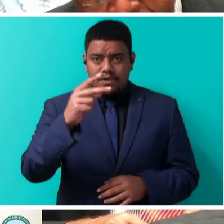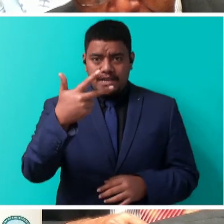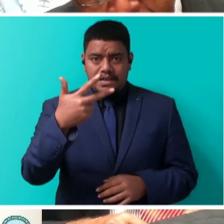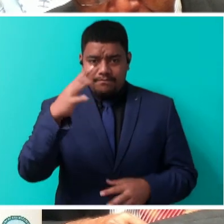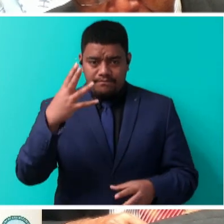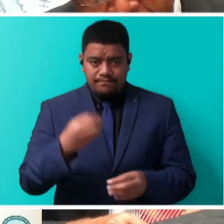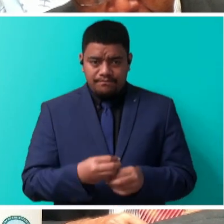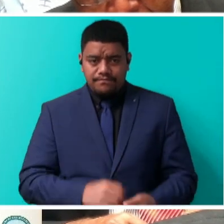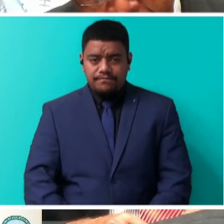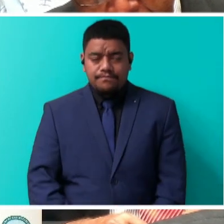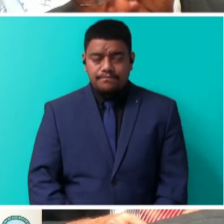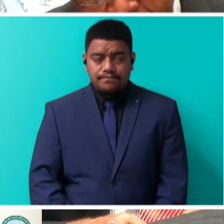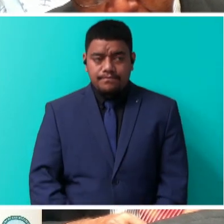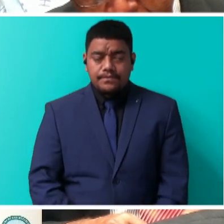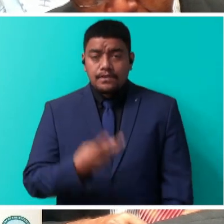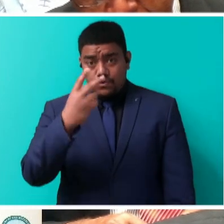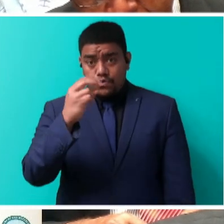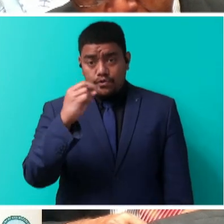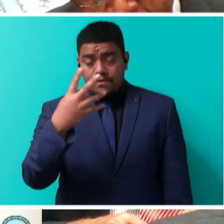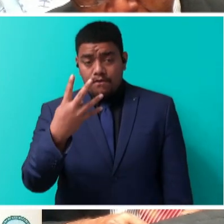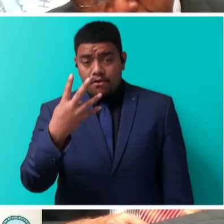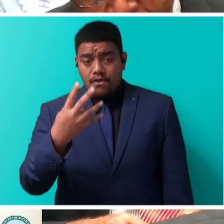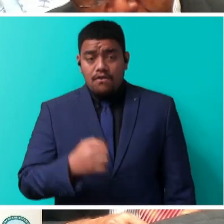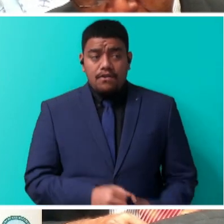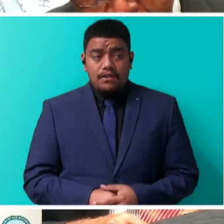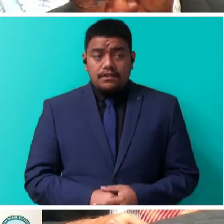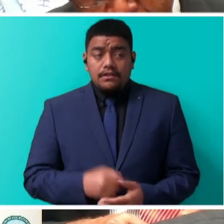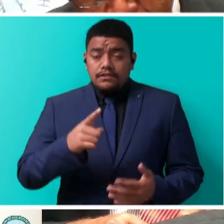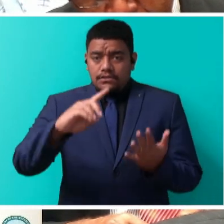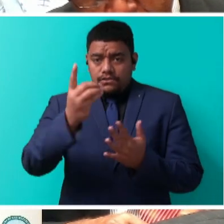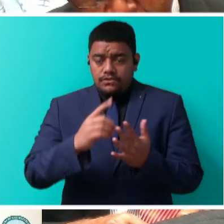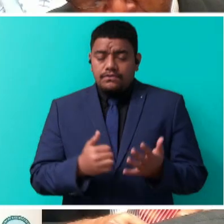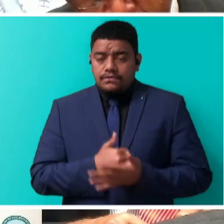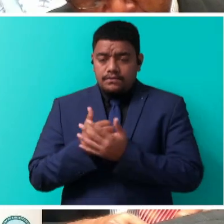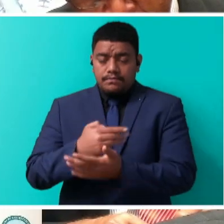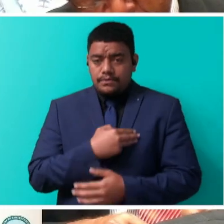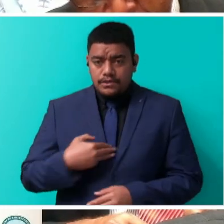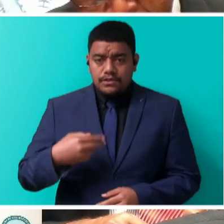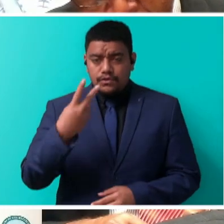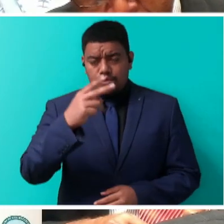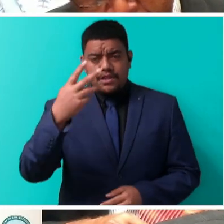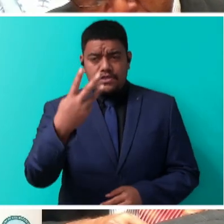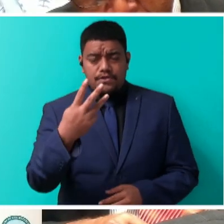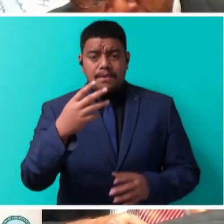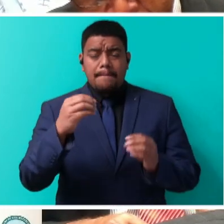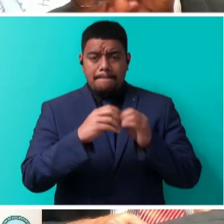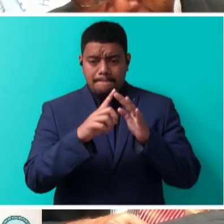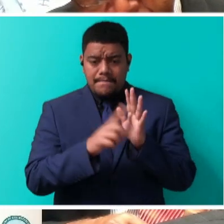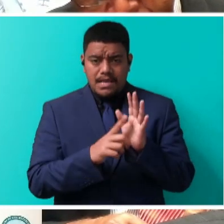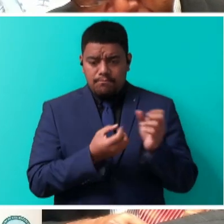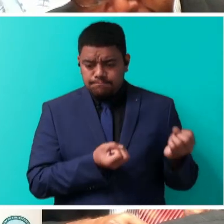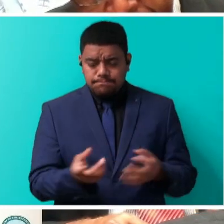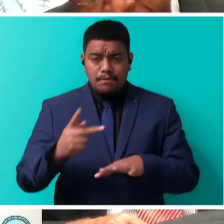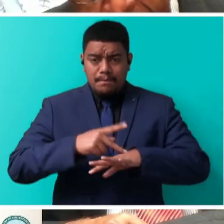as acts. In 2024, our legislative drafters assisted ministry in drafting 23 bills that were tabled in Parliament,